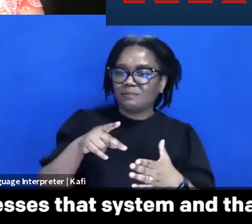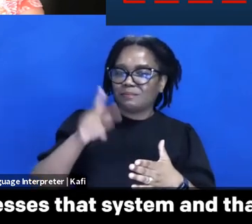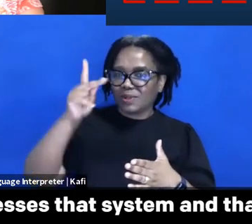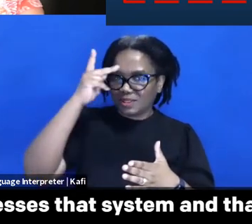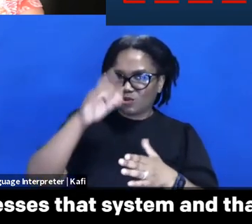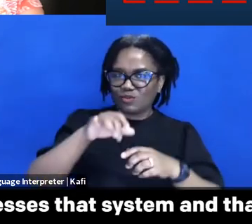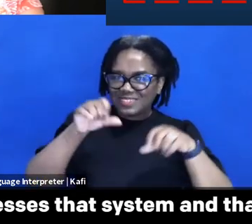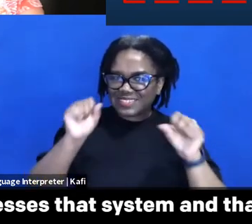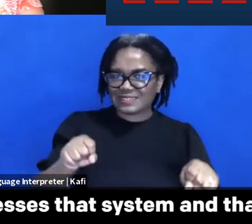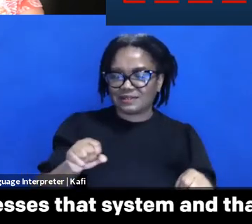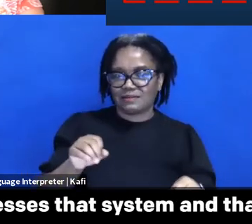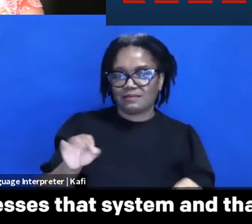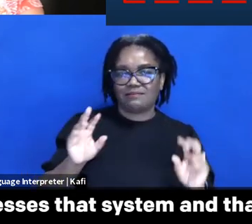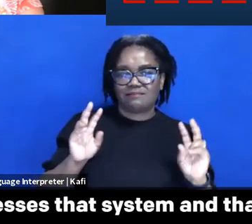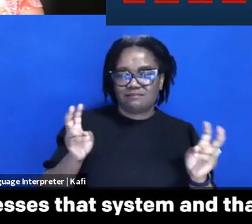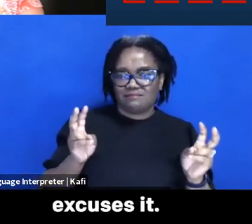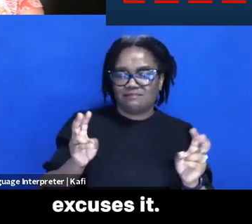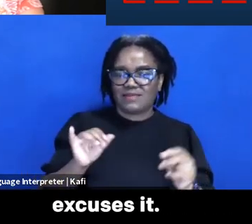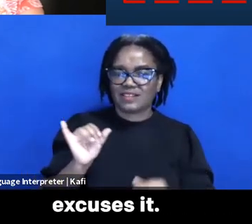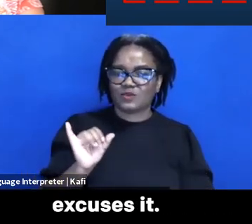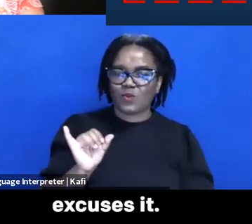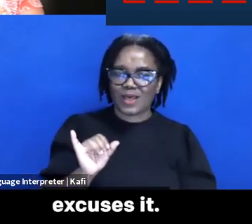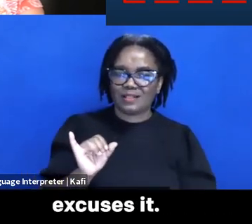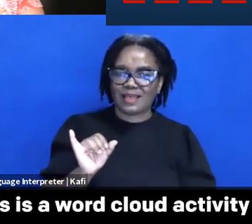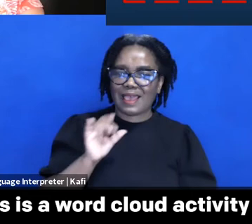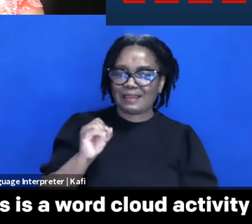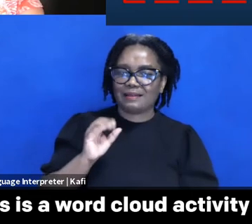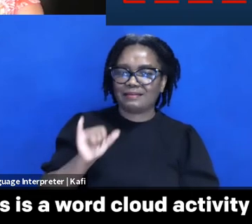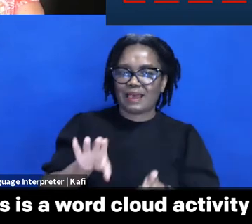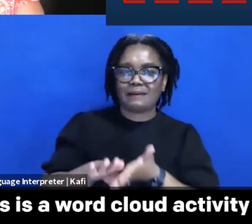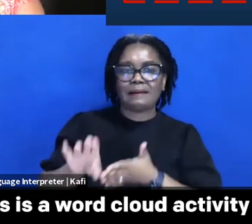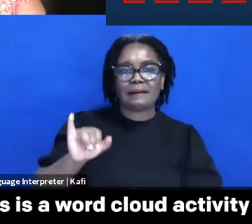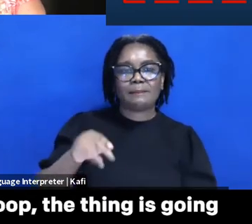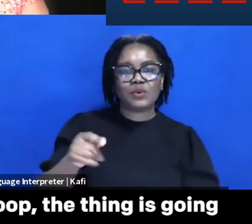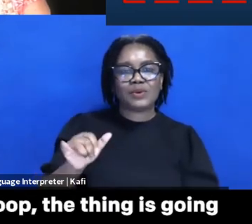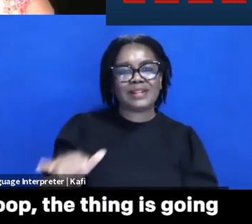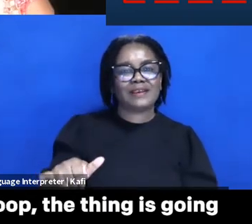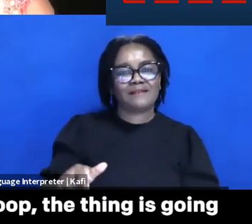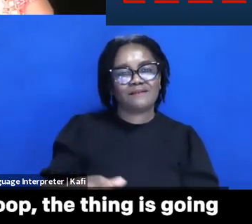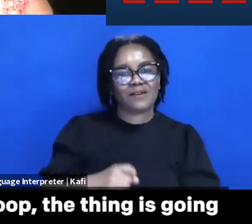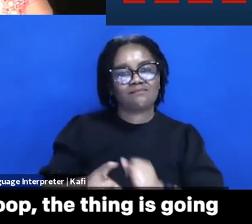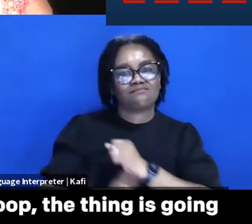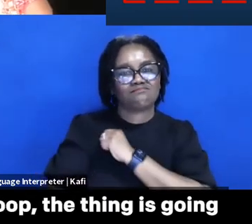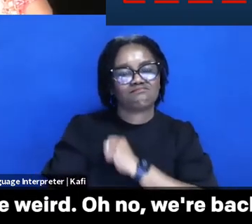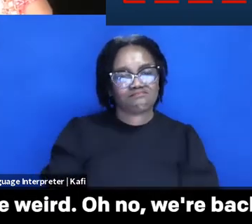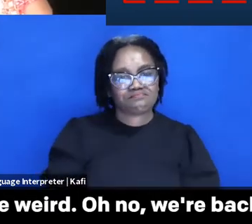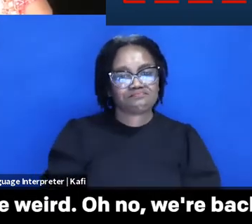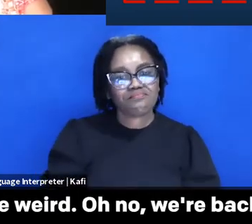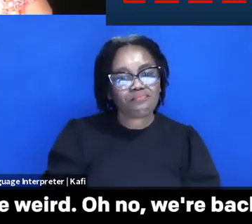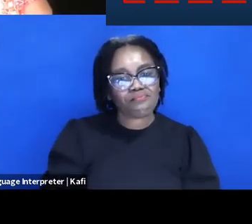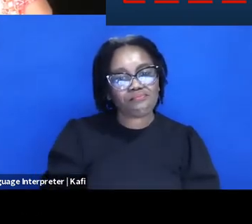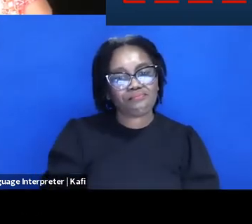that expresses that system and that excuses it. So this is a word cloud activity. Oop, the thing is going a little